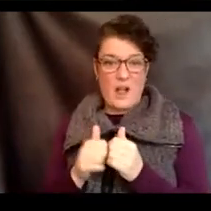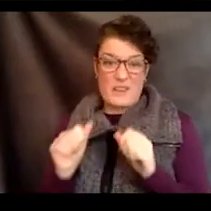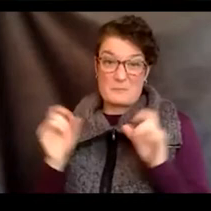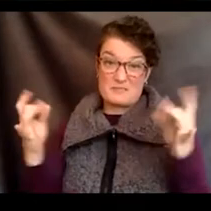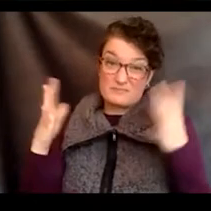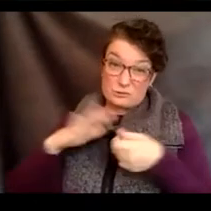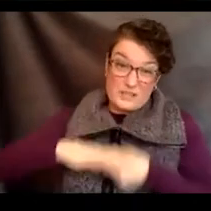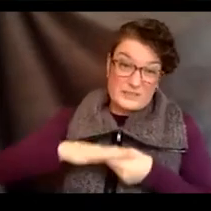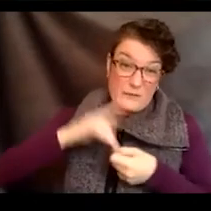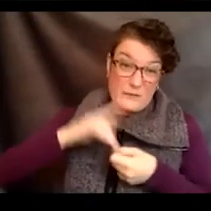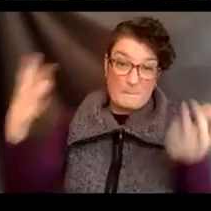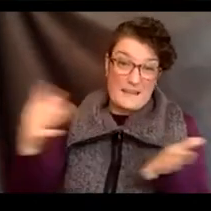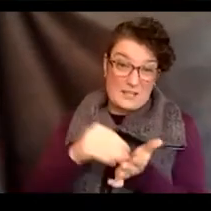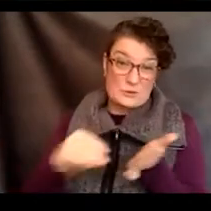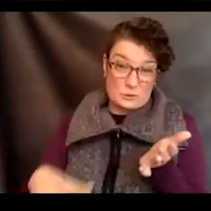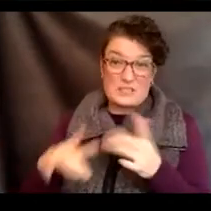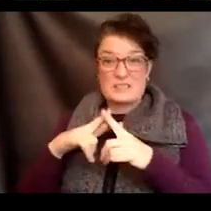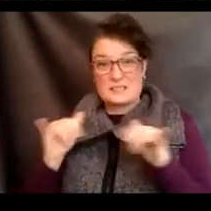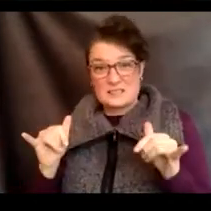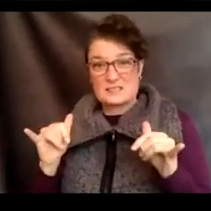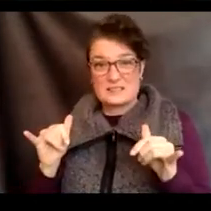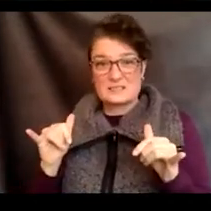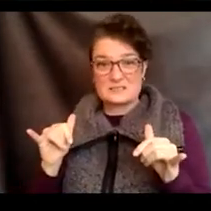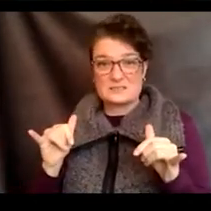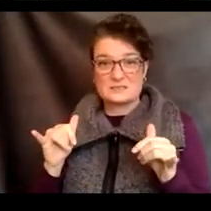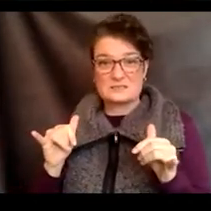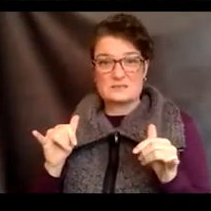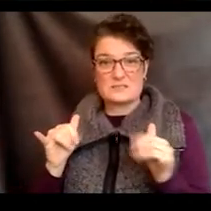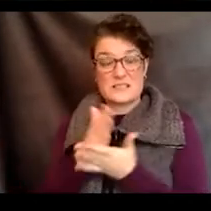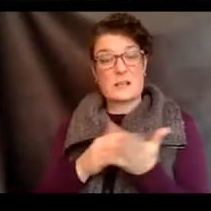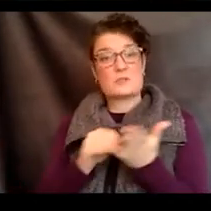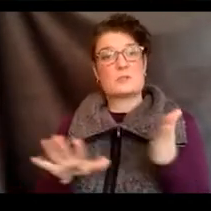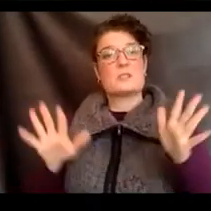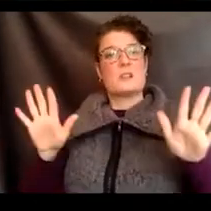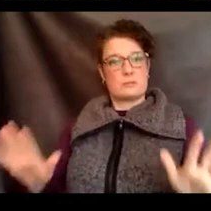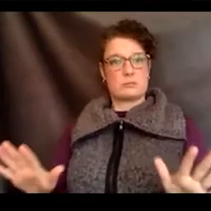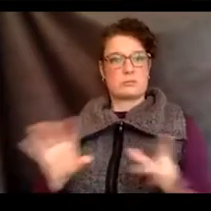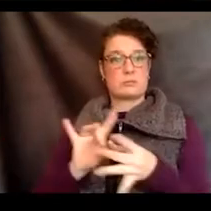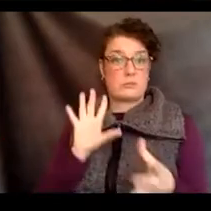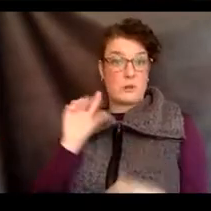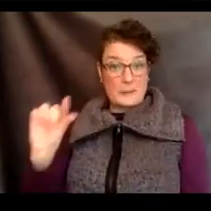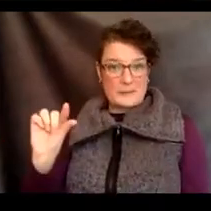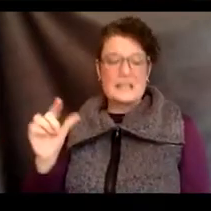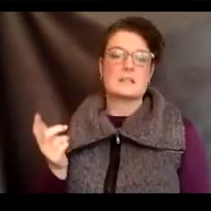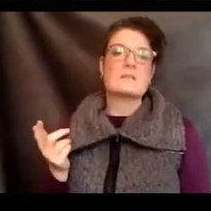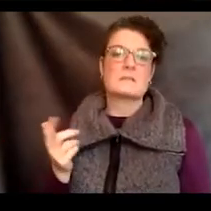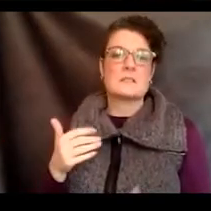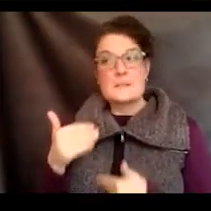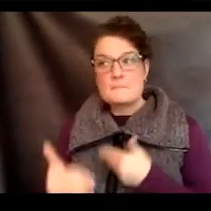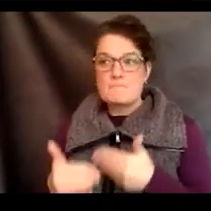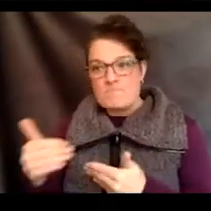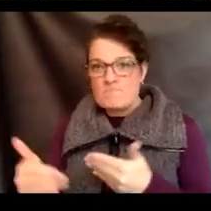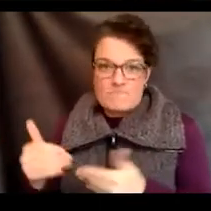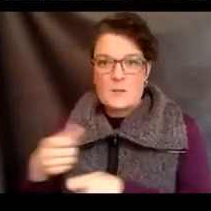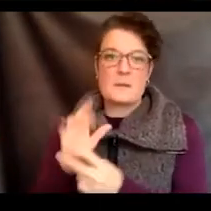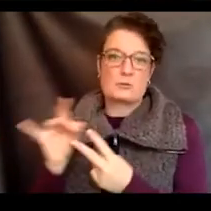many students. And then students that kind of let go of that a little bit can sort of ease into it and make